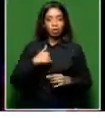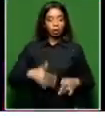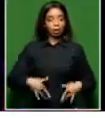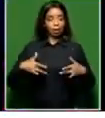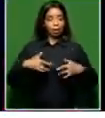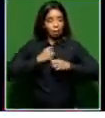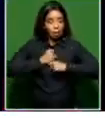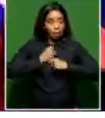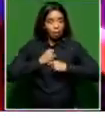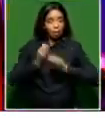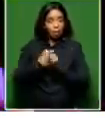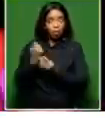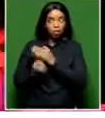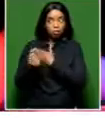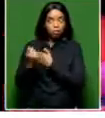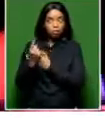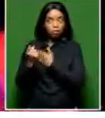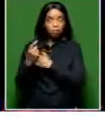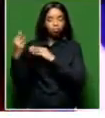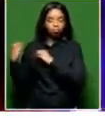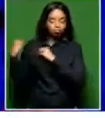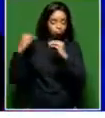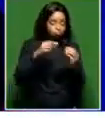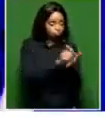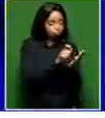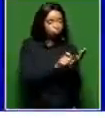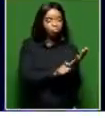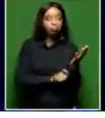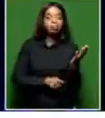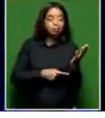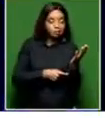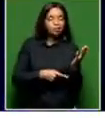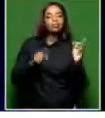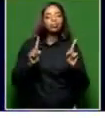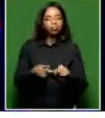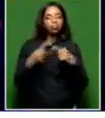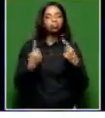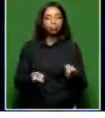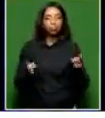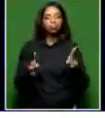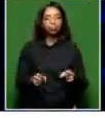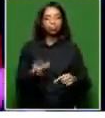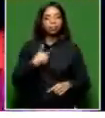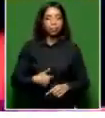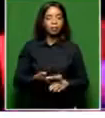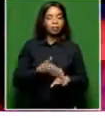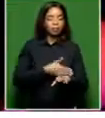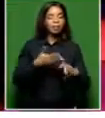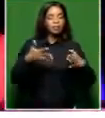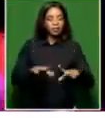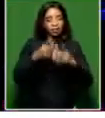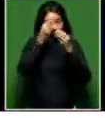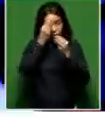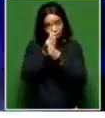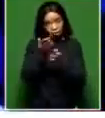life, because my music is lifestyle based, and as I mentioned earlier on that it's R&B, so